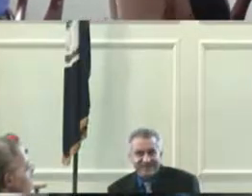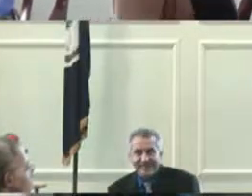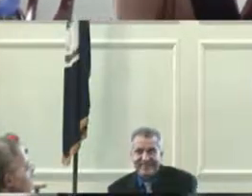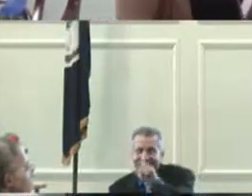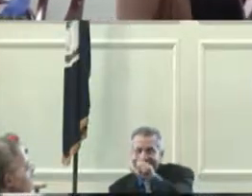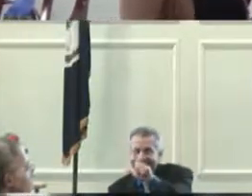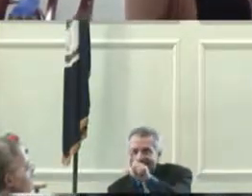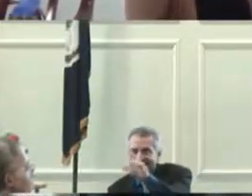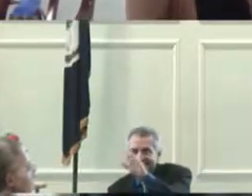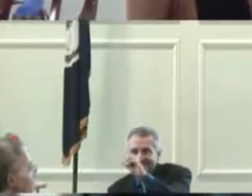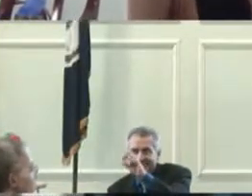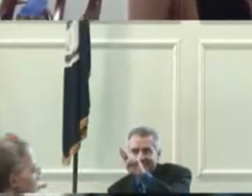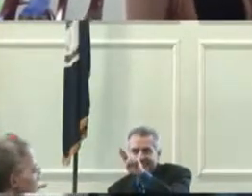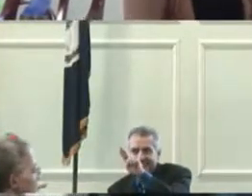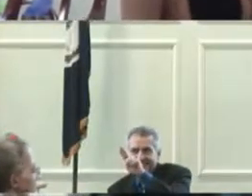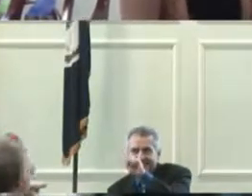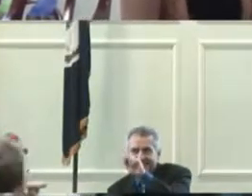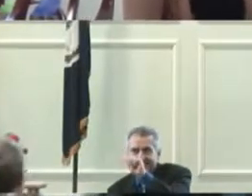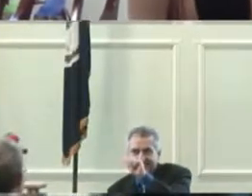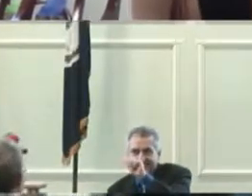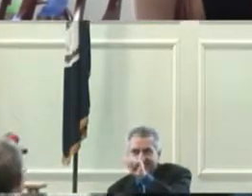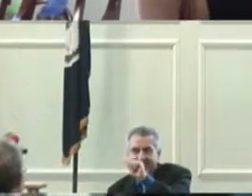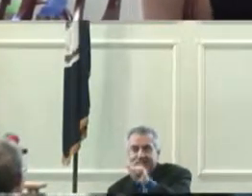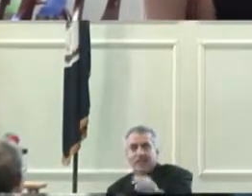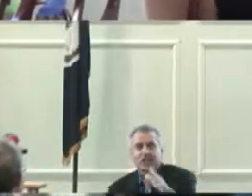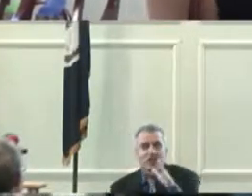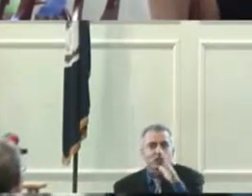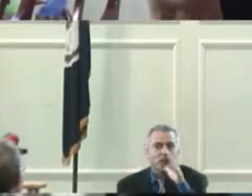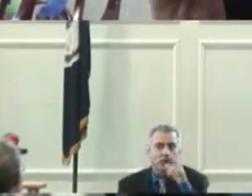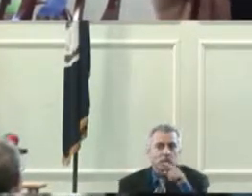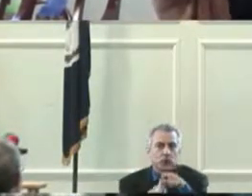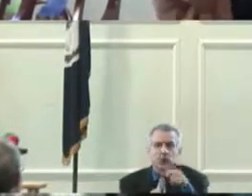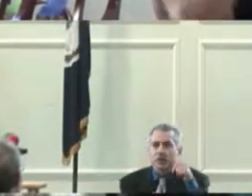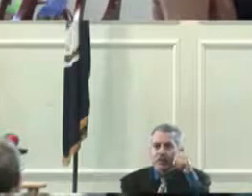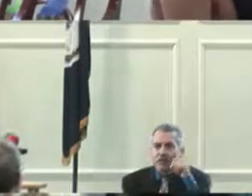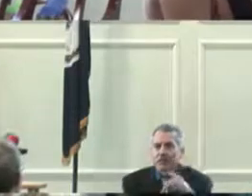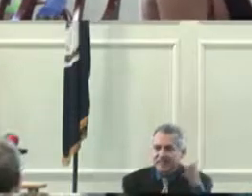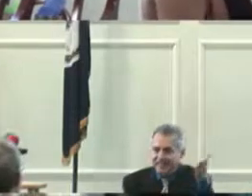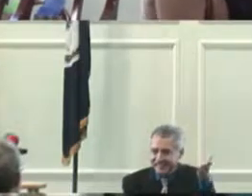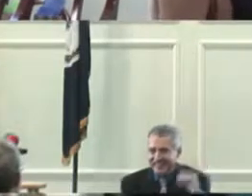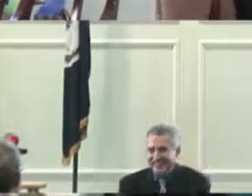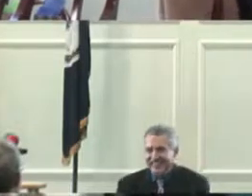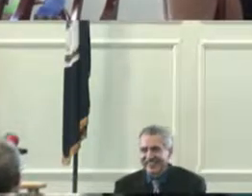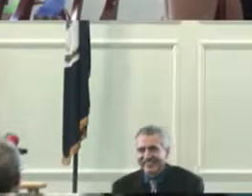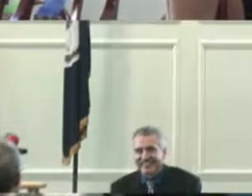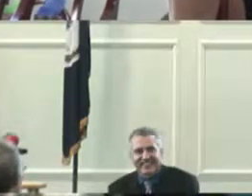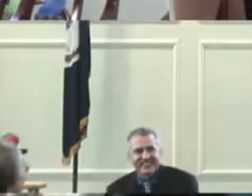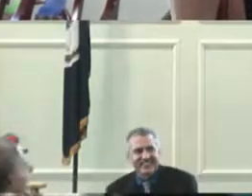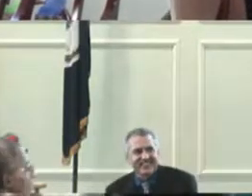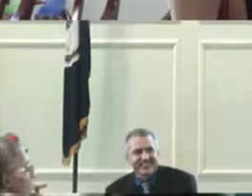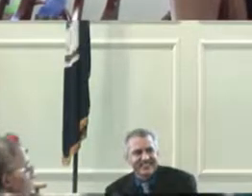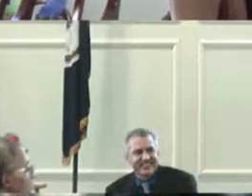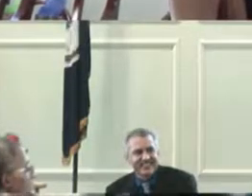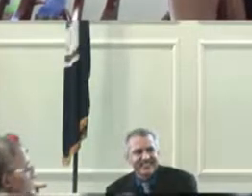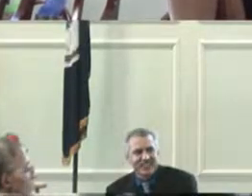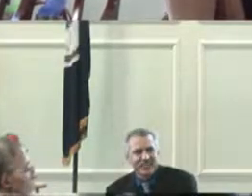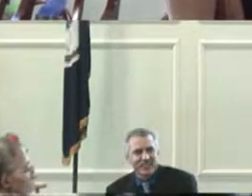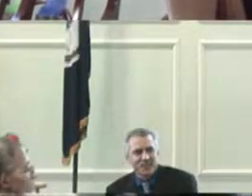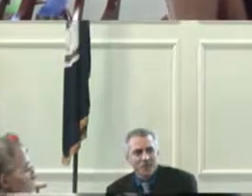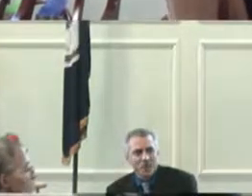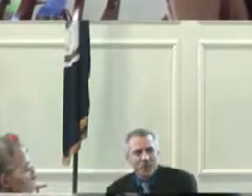She didn't want to come up. Lorna Wright, are you here? She's at the kitchen. Well, her husband or somebody come